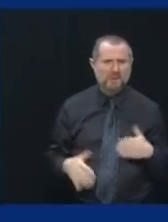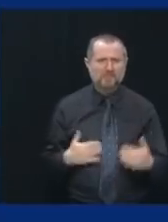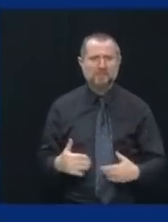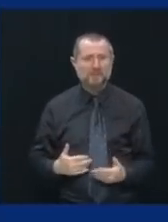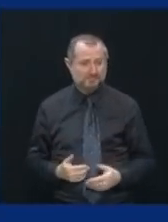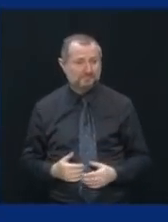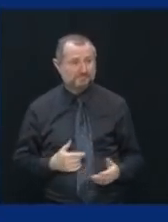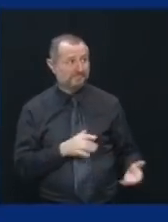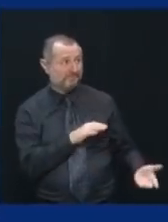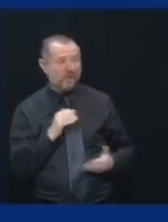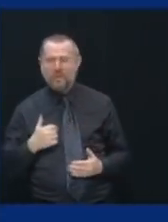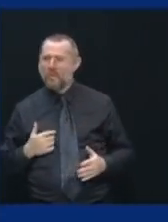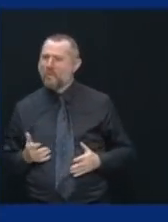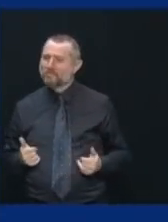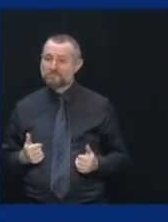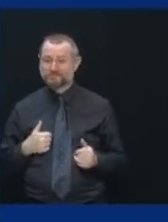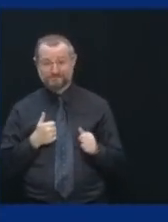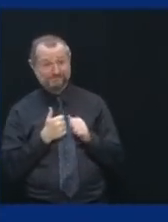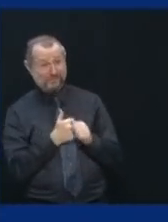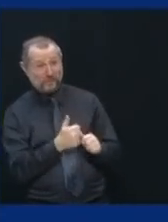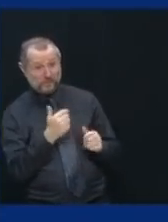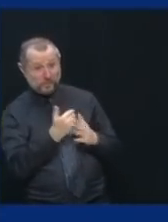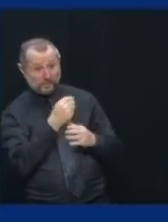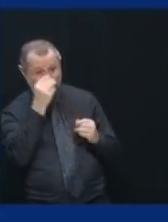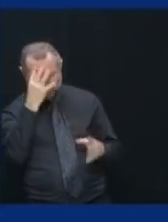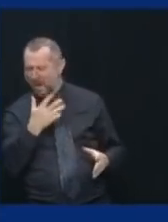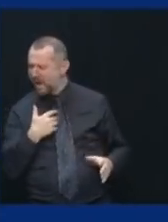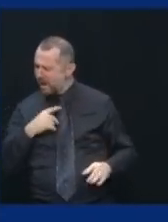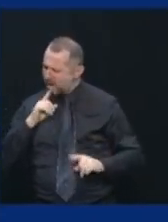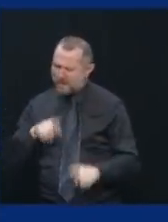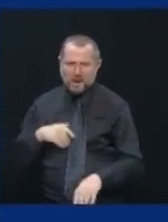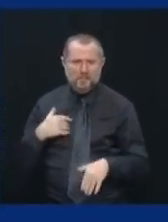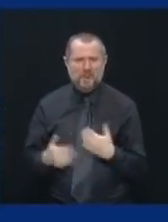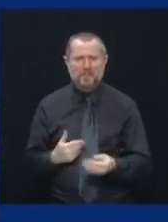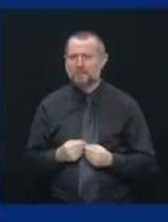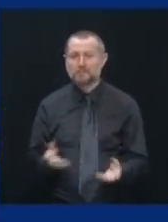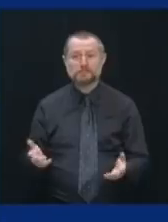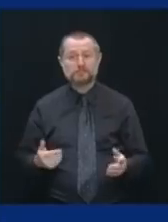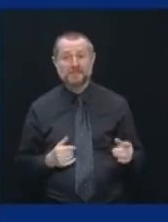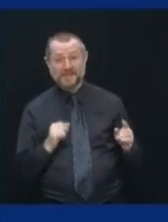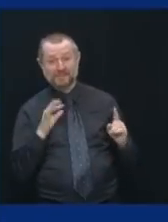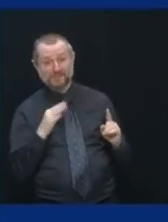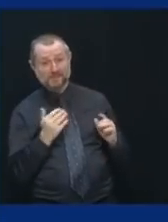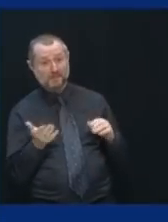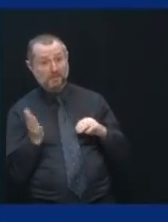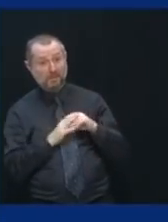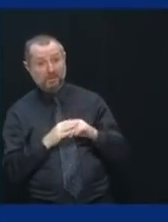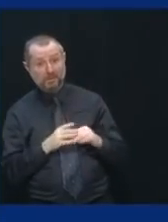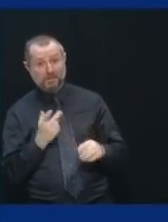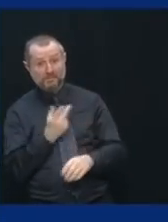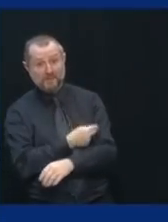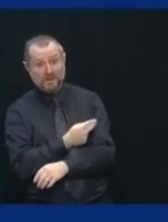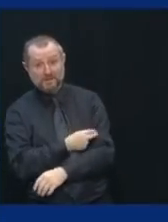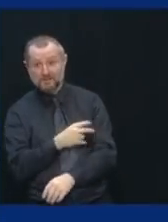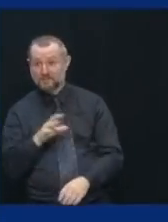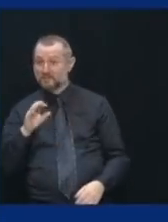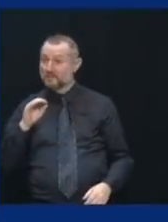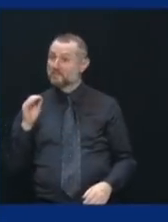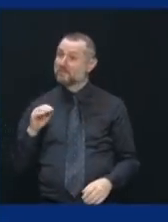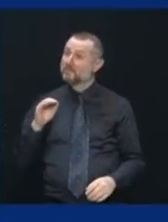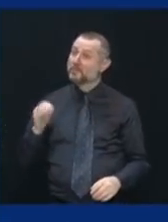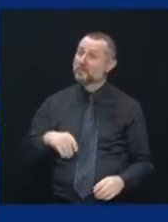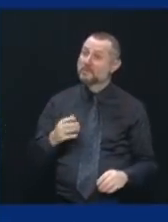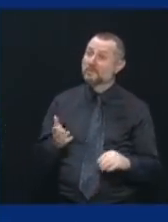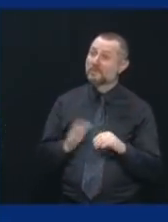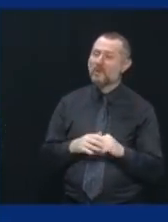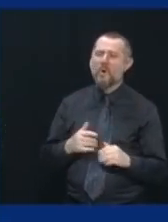that new information. And if our doses increase 5% tomorrow,